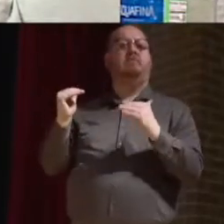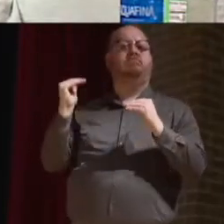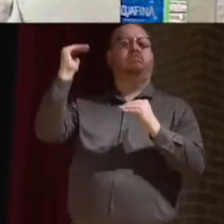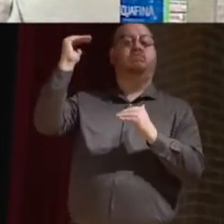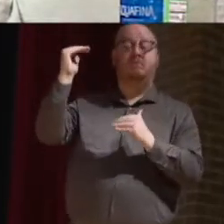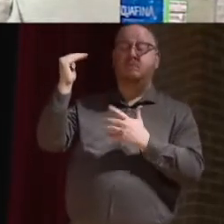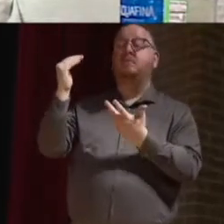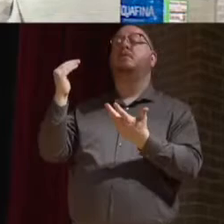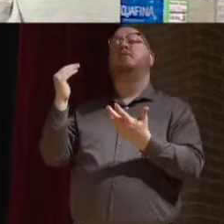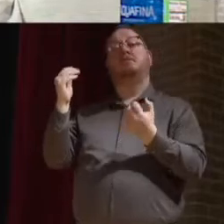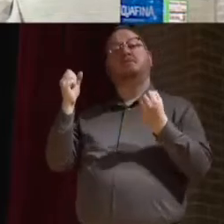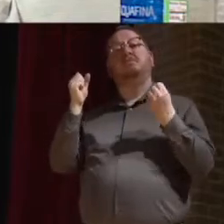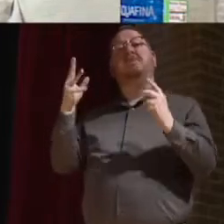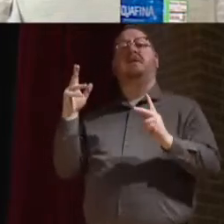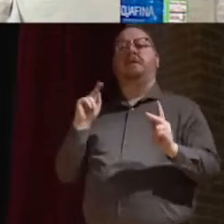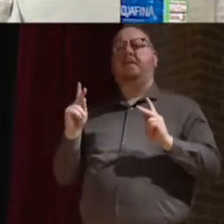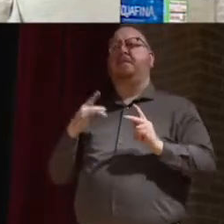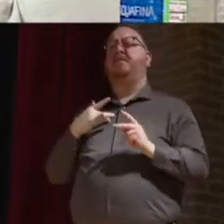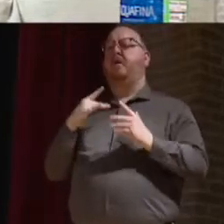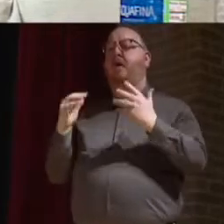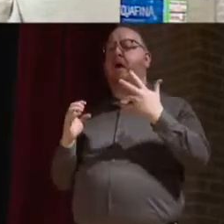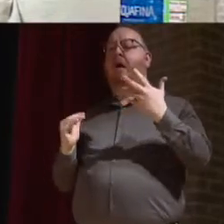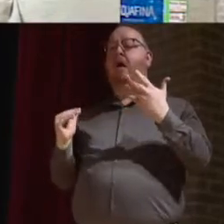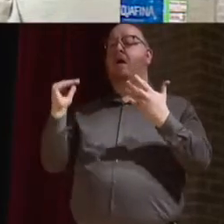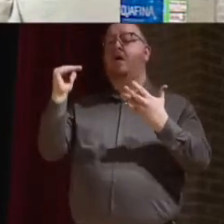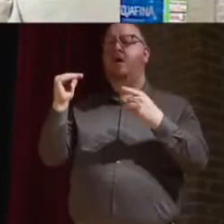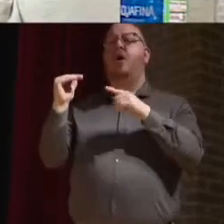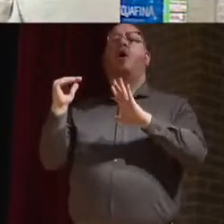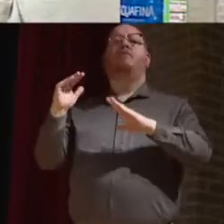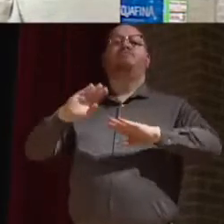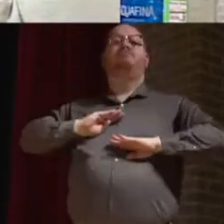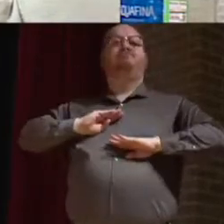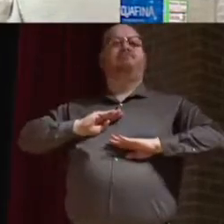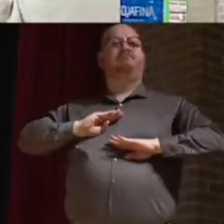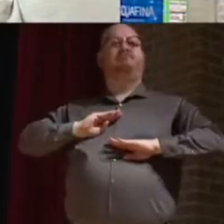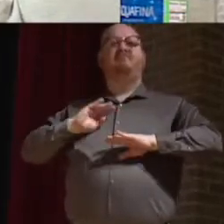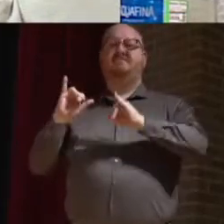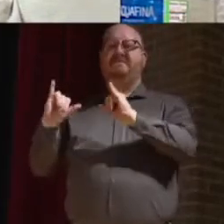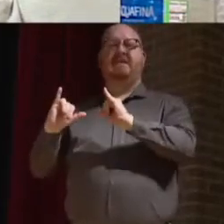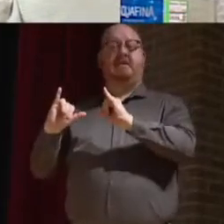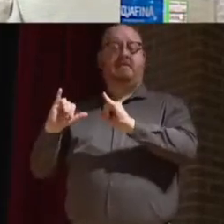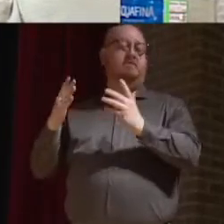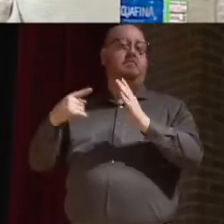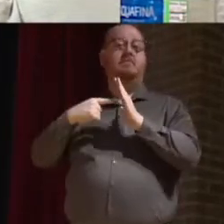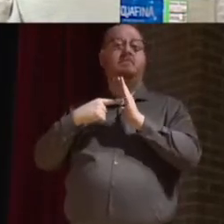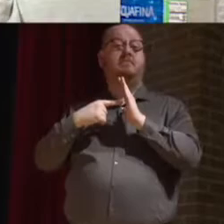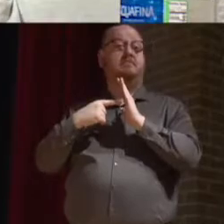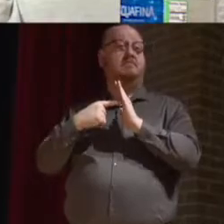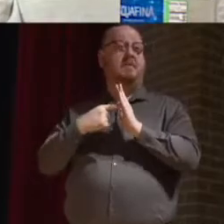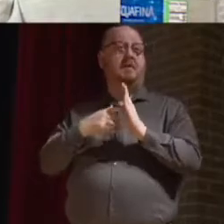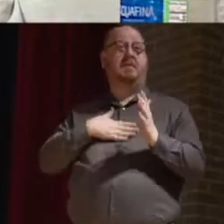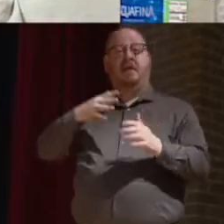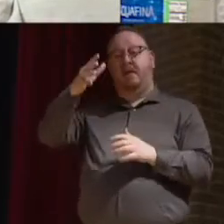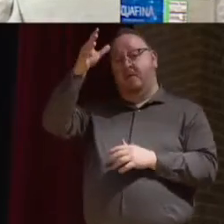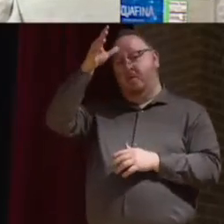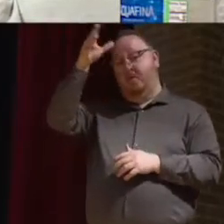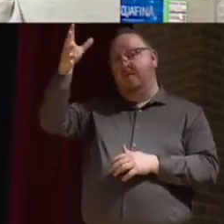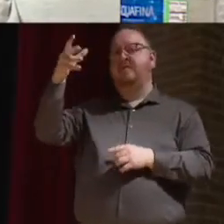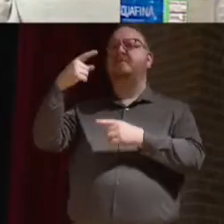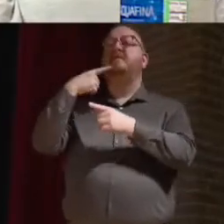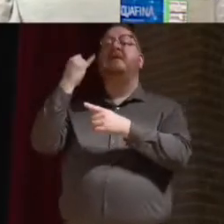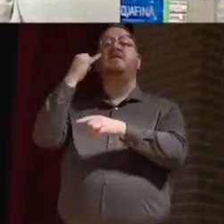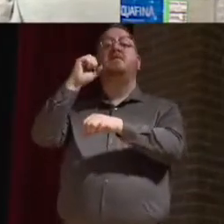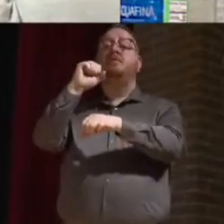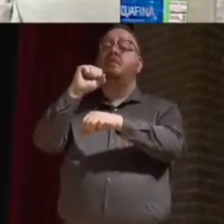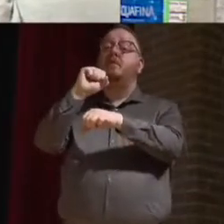lot of people that have found the right place for them, and they're happy doing what they're doing. My grandfather taught me if you love what you do, you never work a